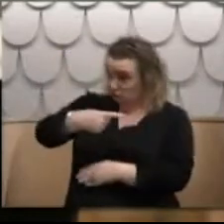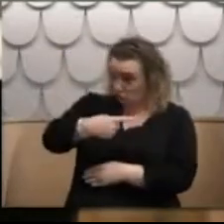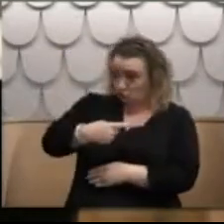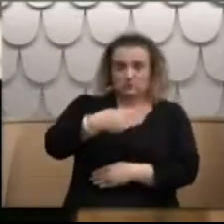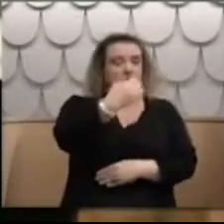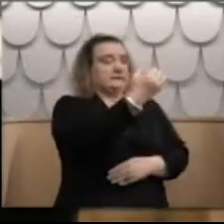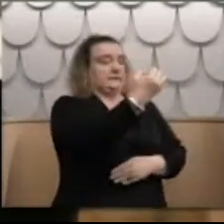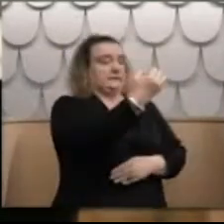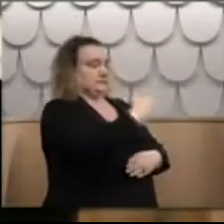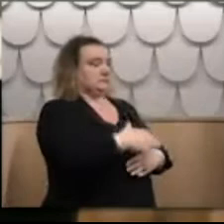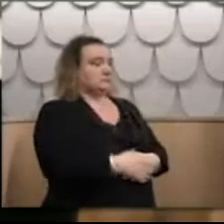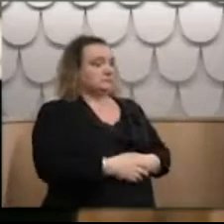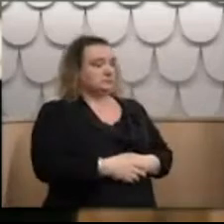yeah.